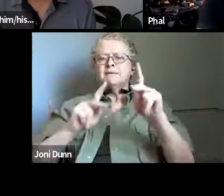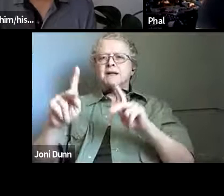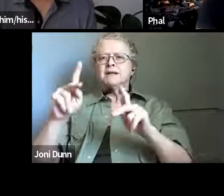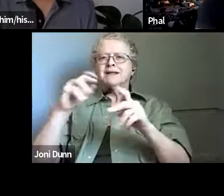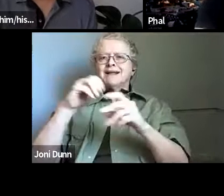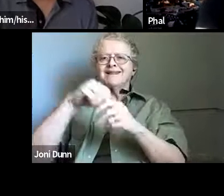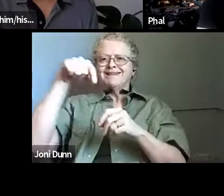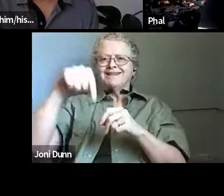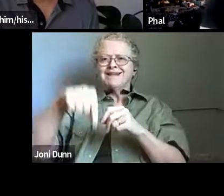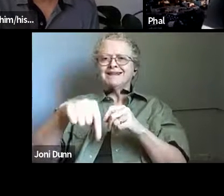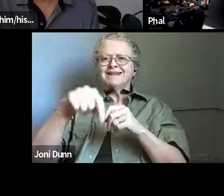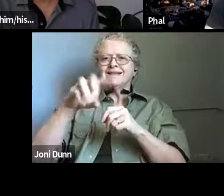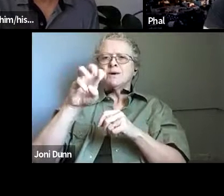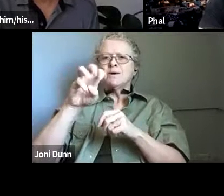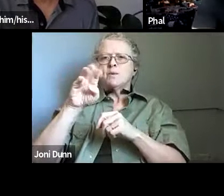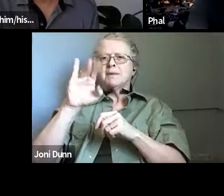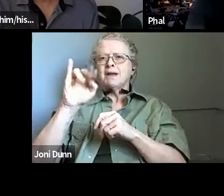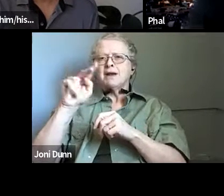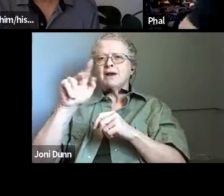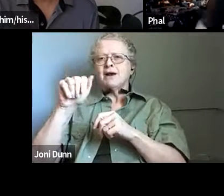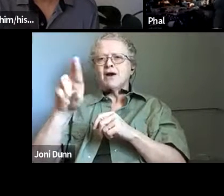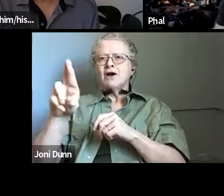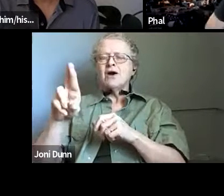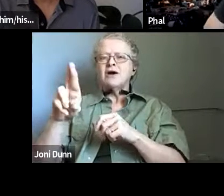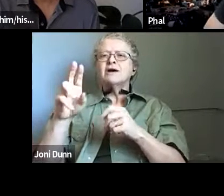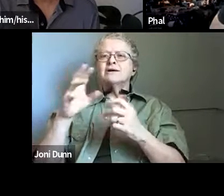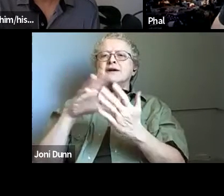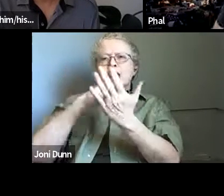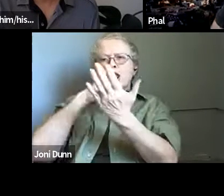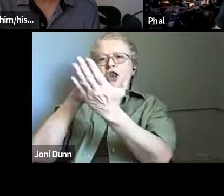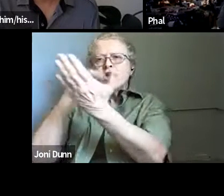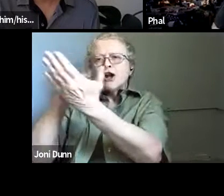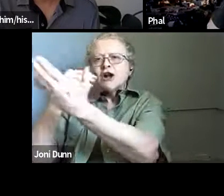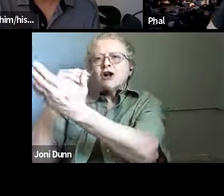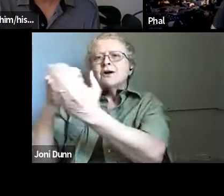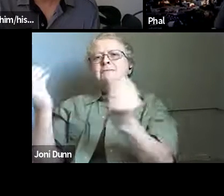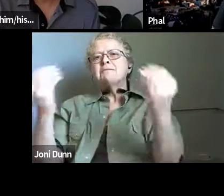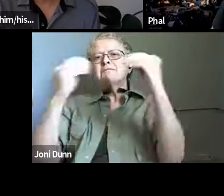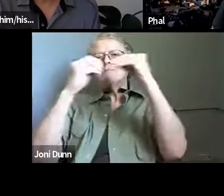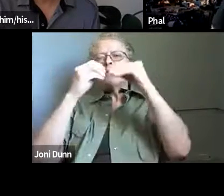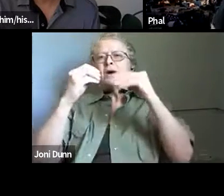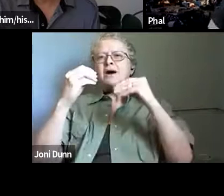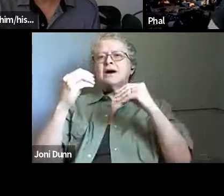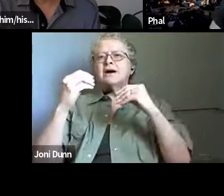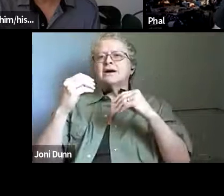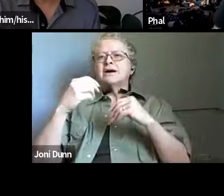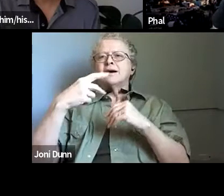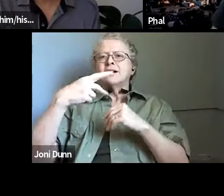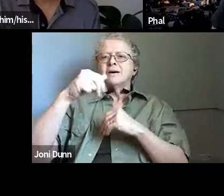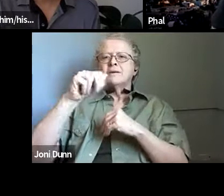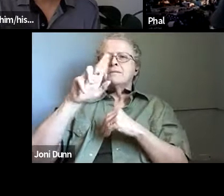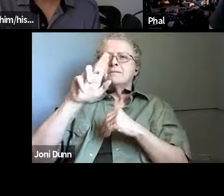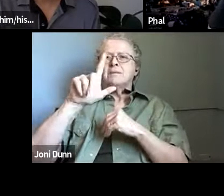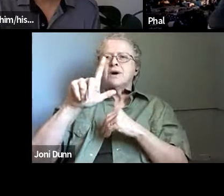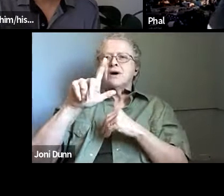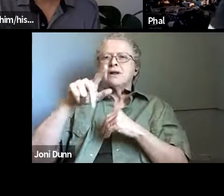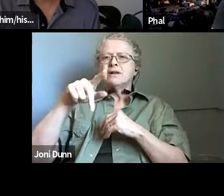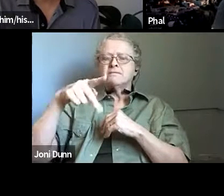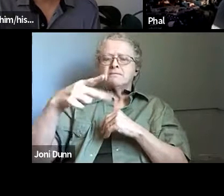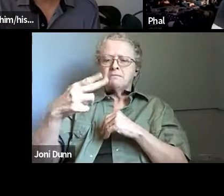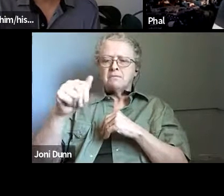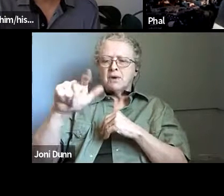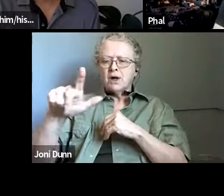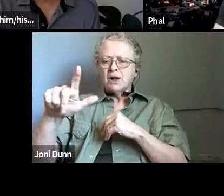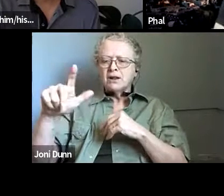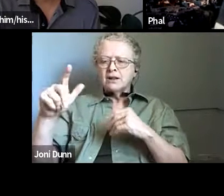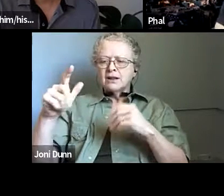really committed to having this conversation and learning more. And I think where Paul really left me with, right, is like the importance of how do